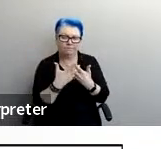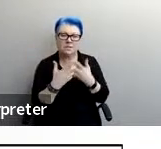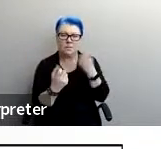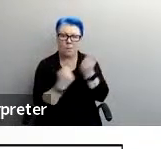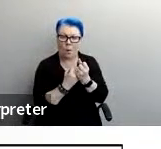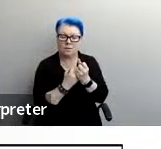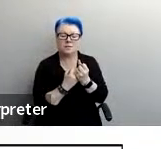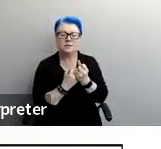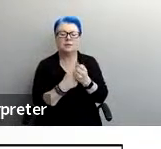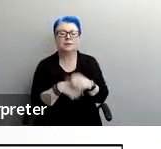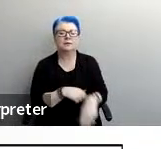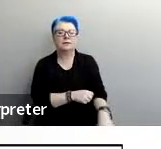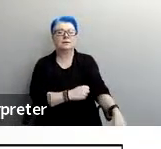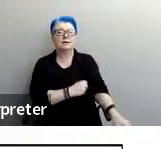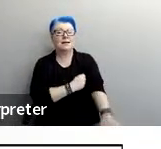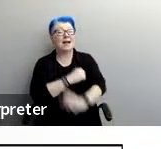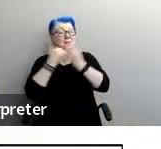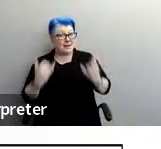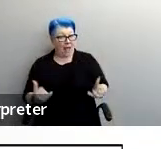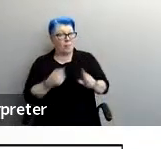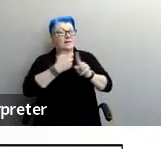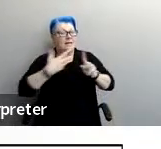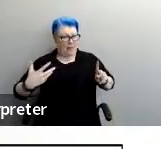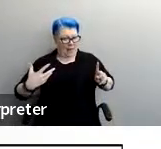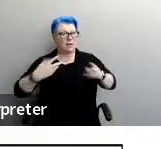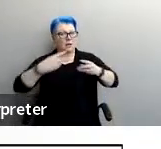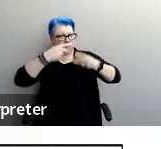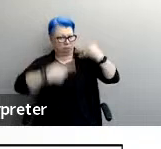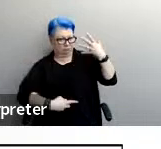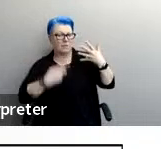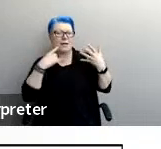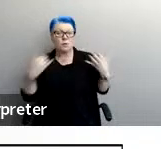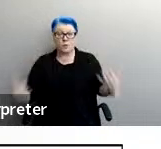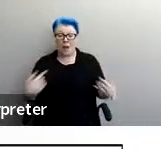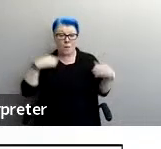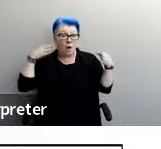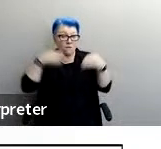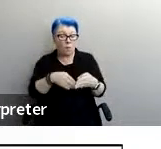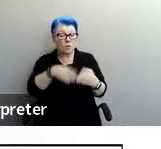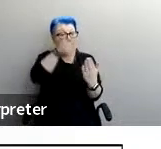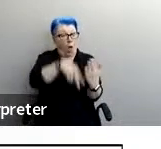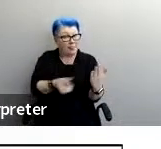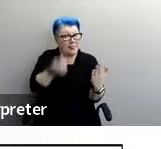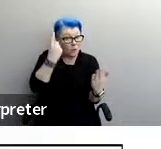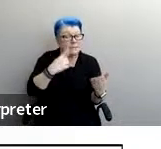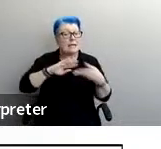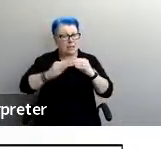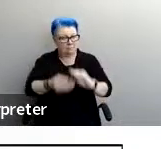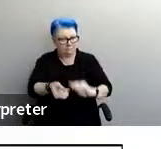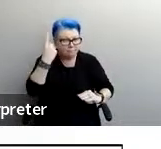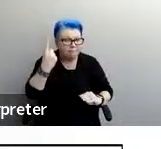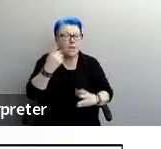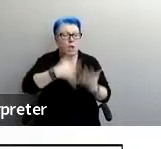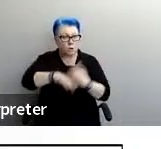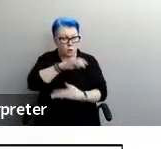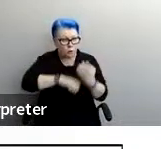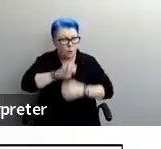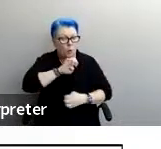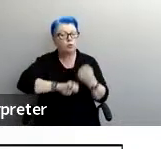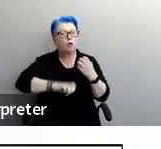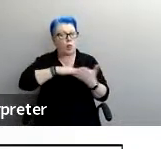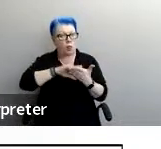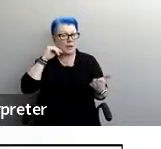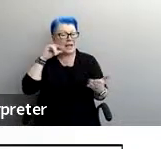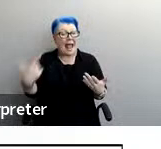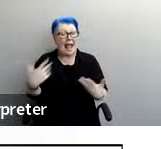leverage practices. Since then, they have expanded that reach to include literacy, numeracy, social emotional learning, and